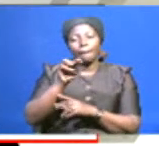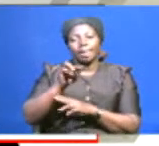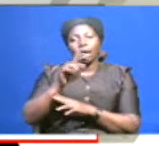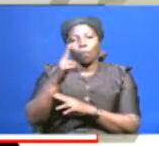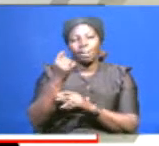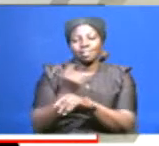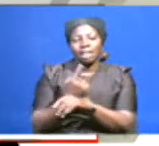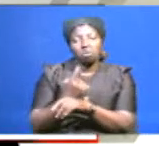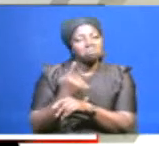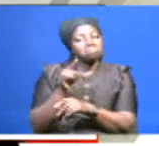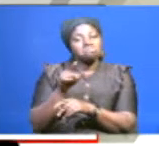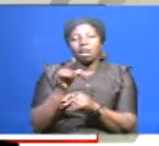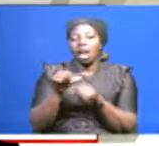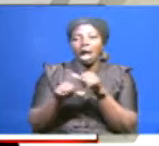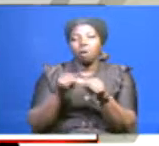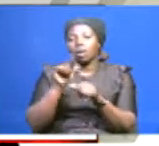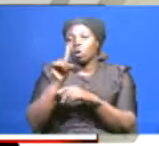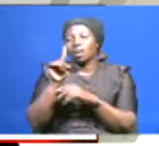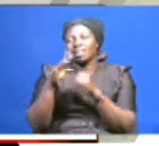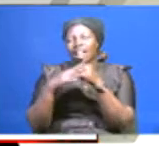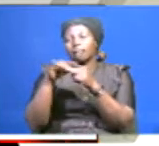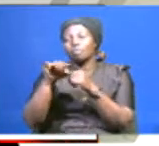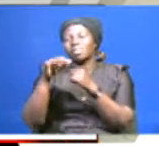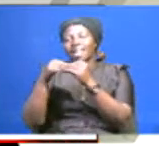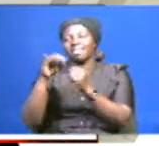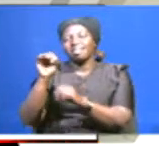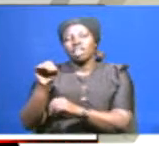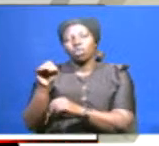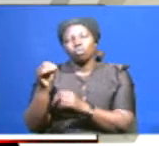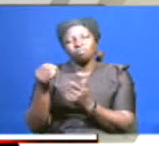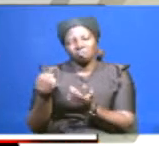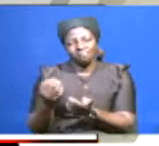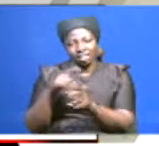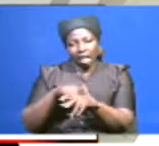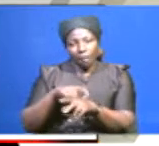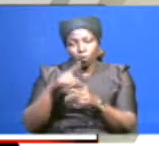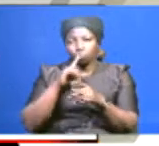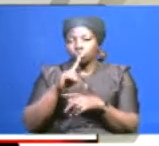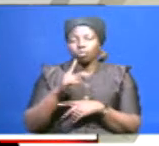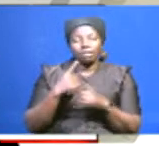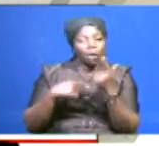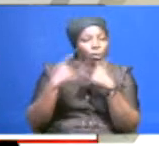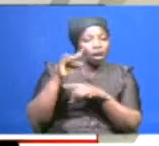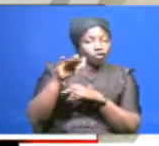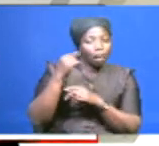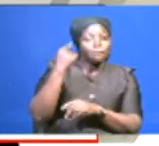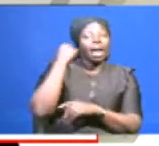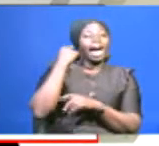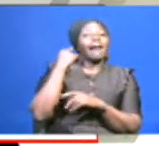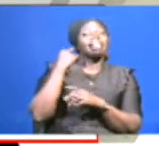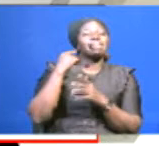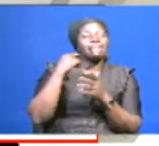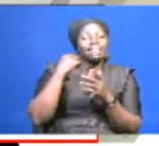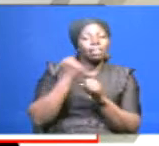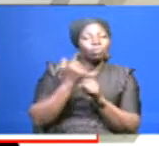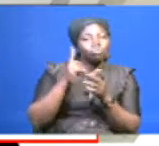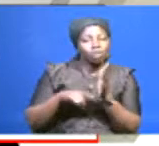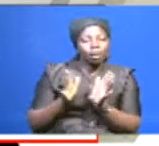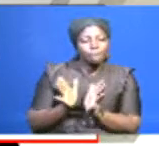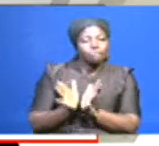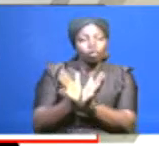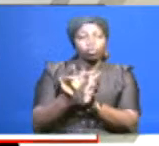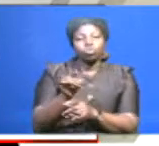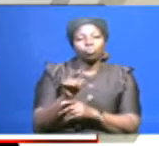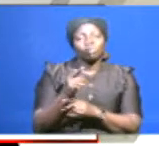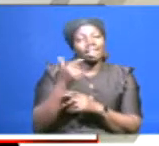have been a time of 9.80. Okay. So ideally what the wind from behind does is that it gives you a push. Tell me, remember